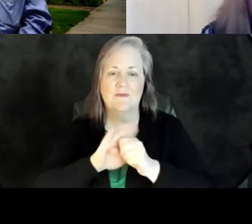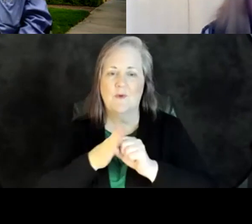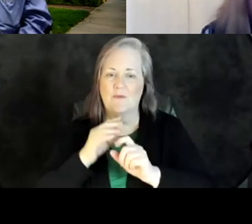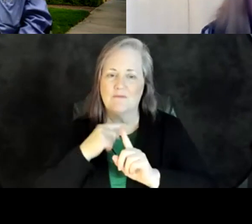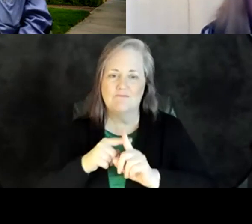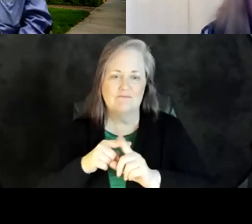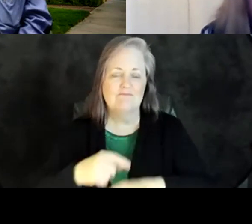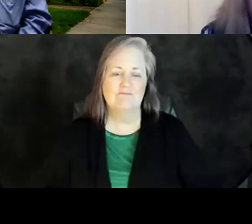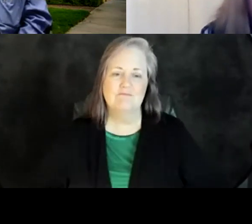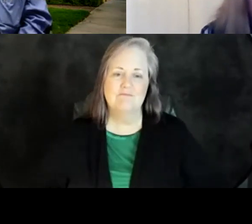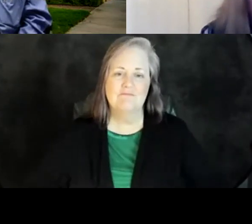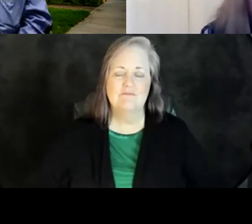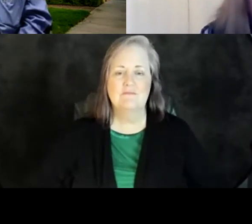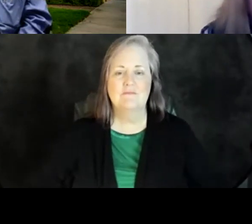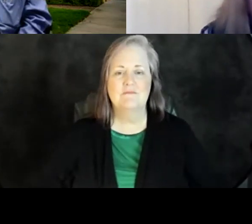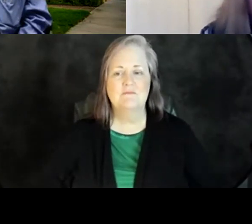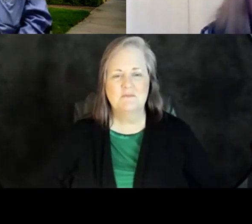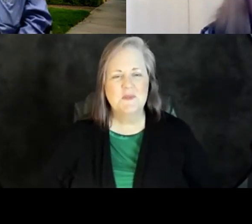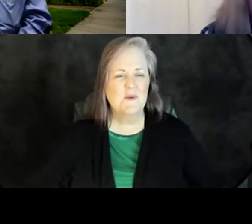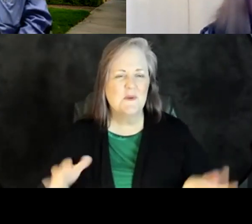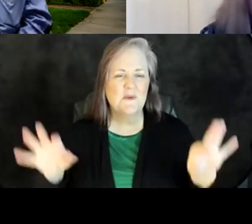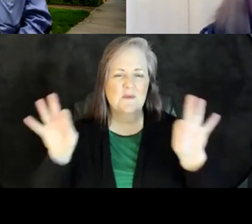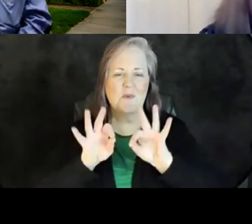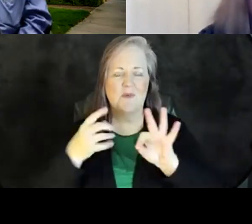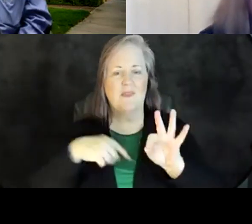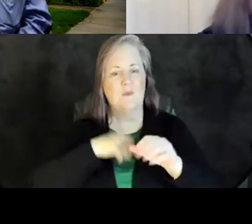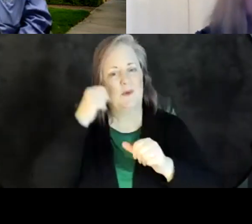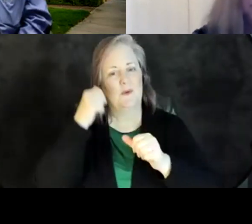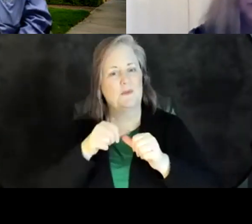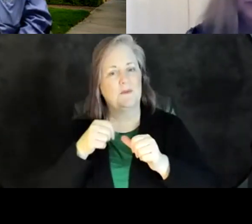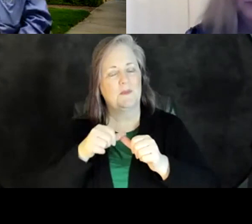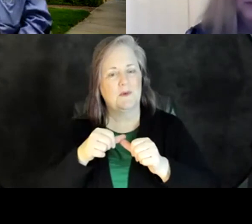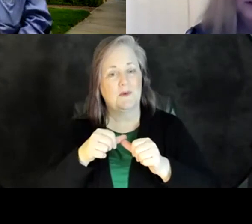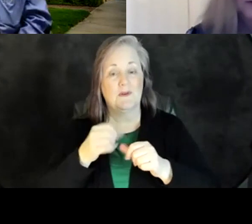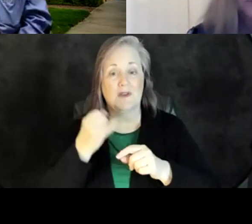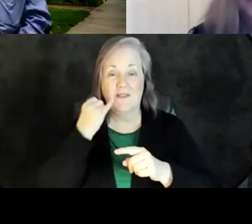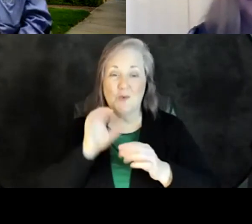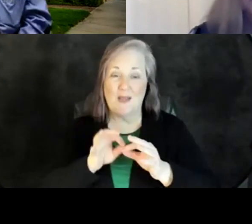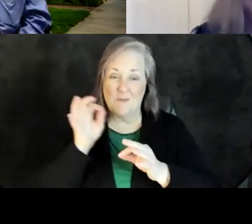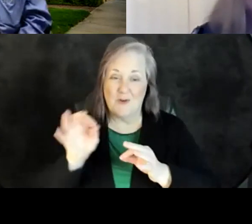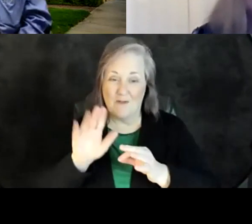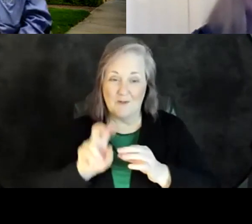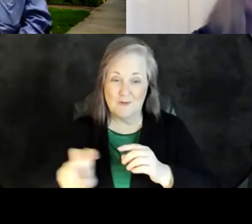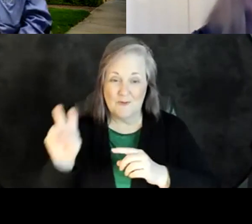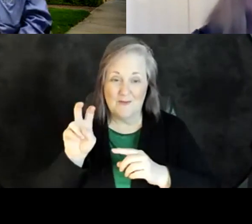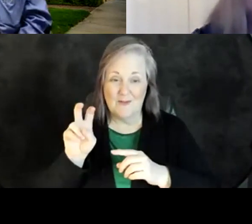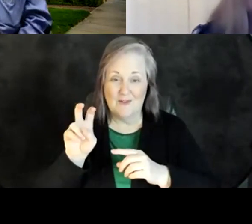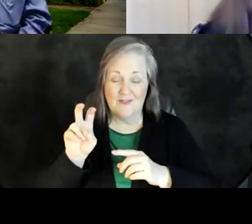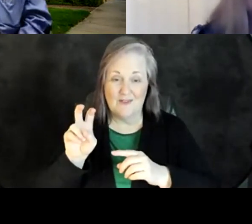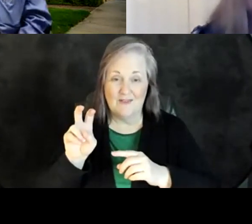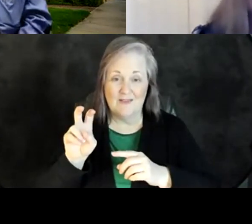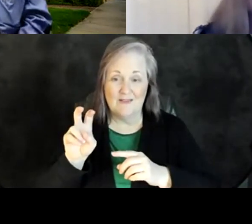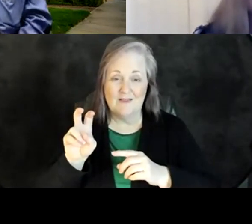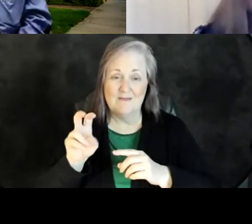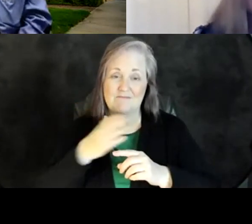COVID-19 in the community. So it's important for us to remember that if you can put off the travel, that you